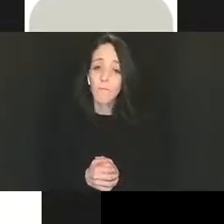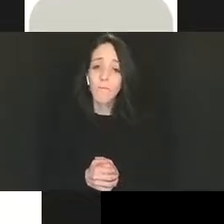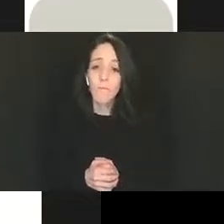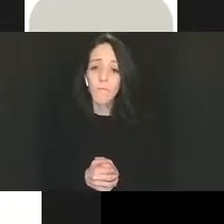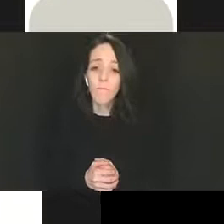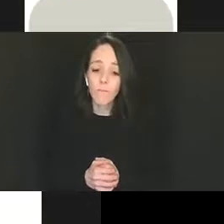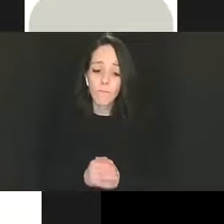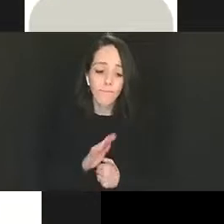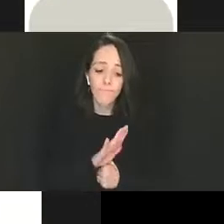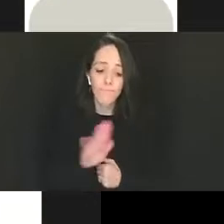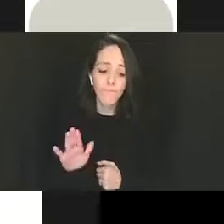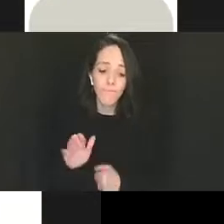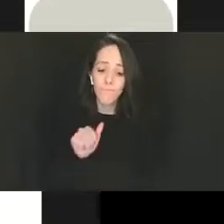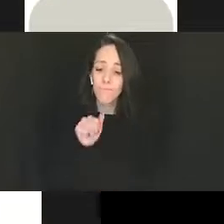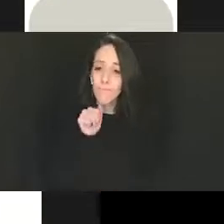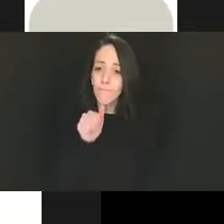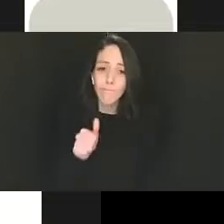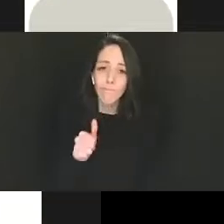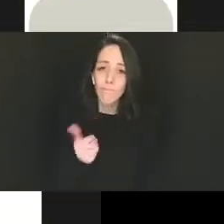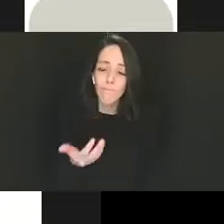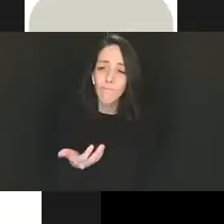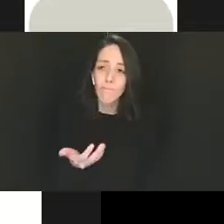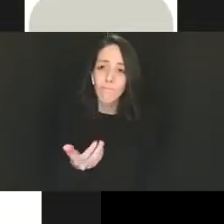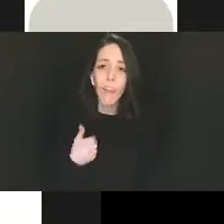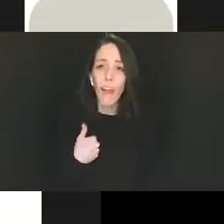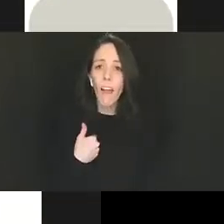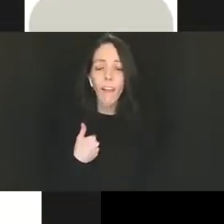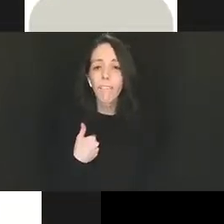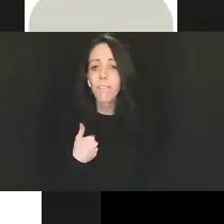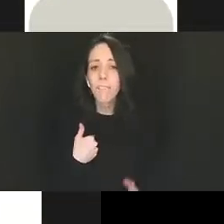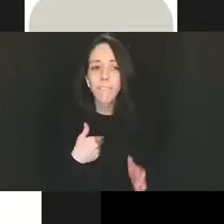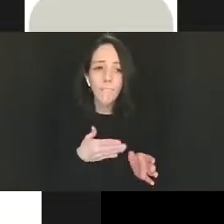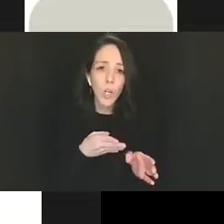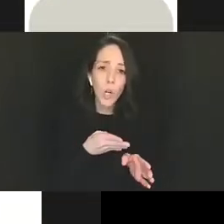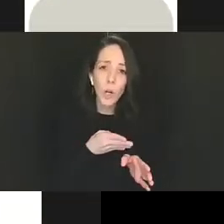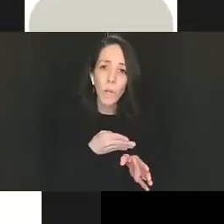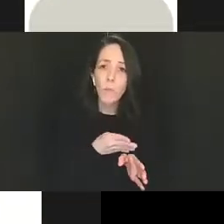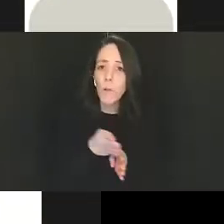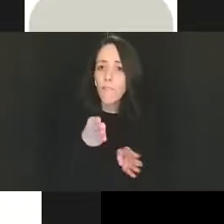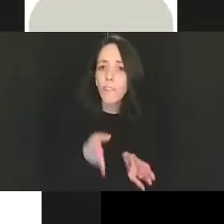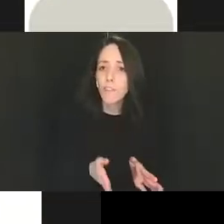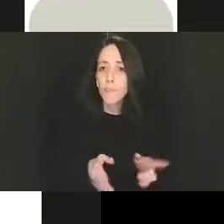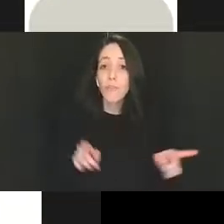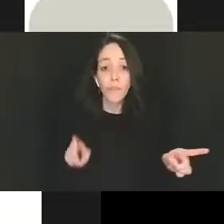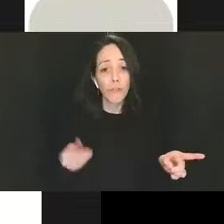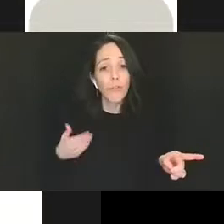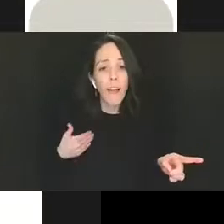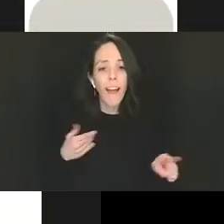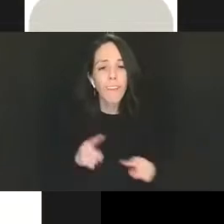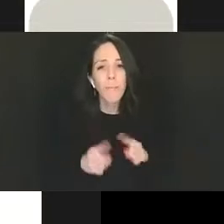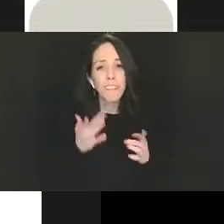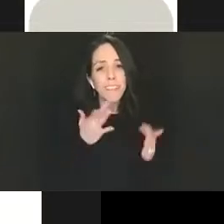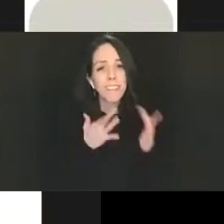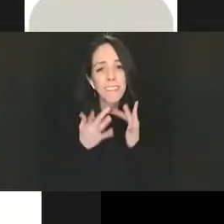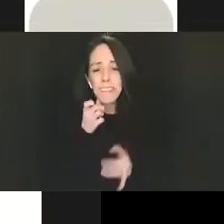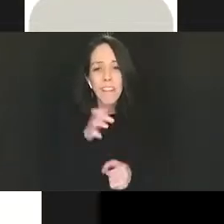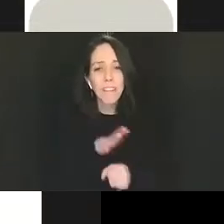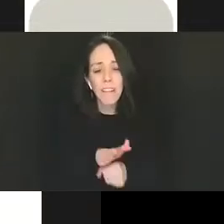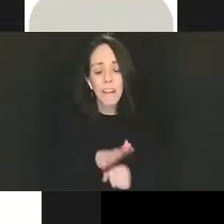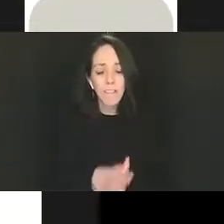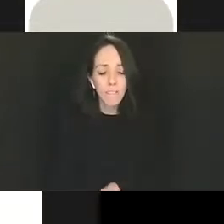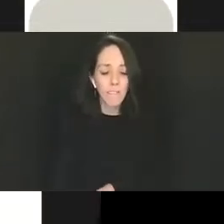don't have the level of professionals that they should have to operate at